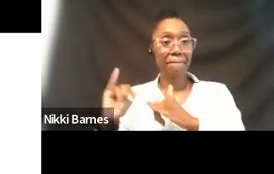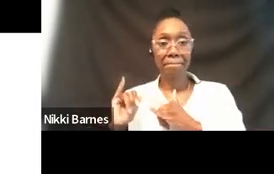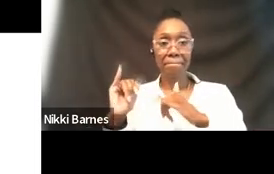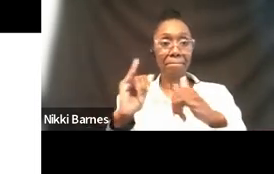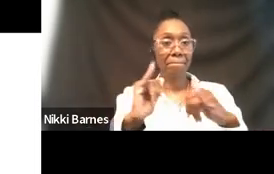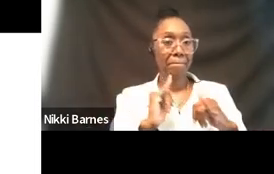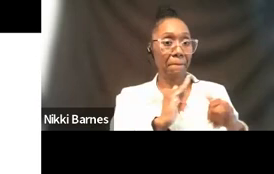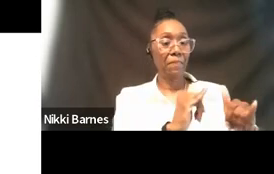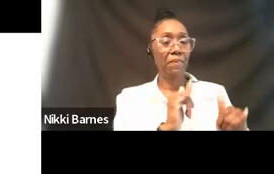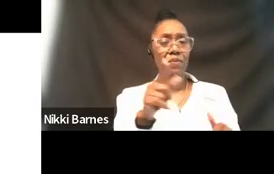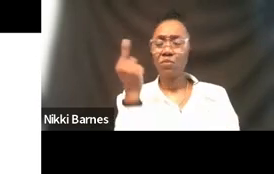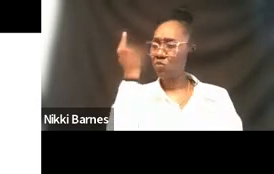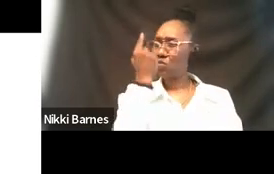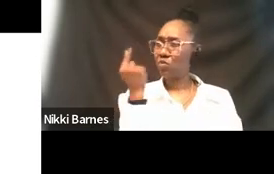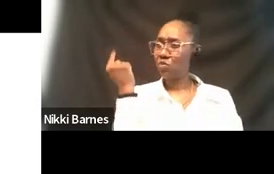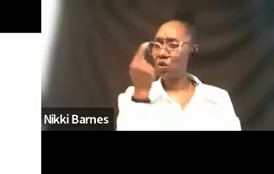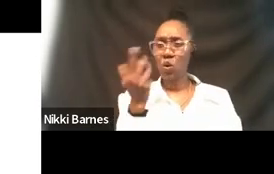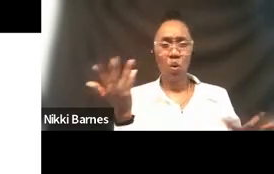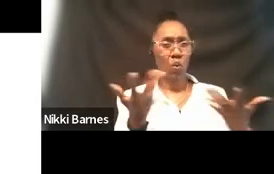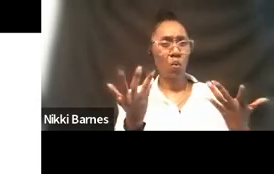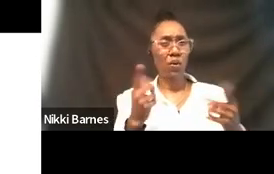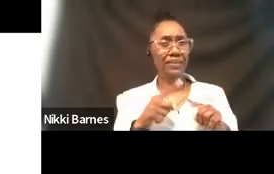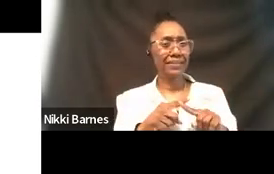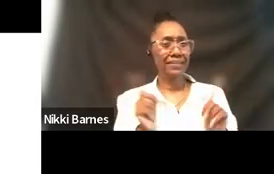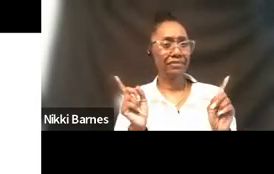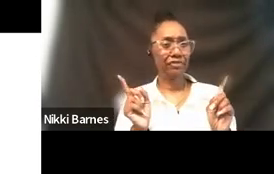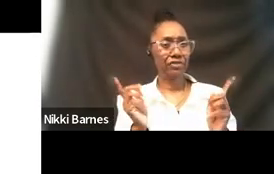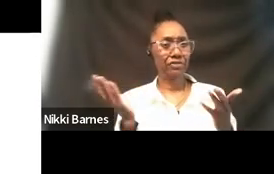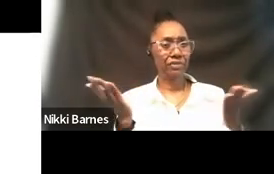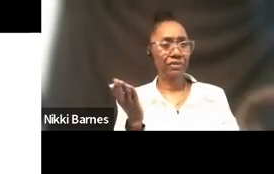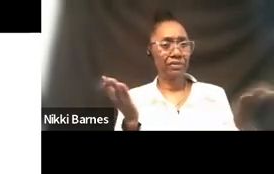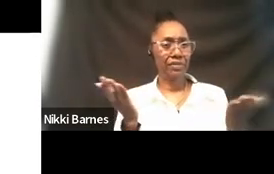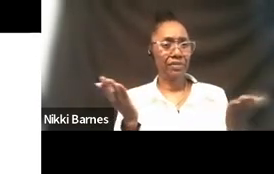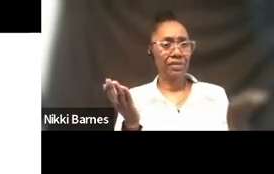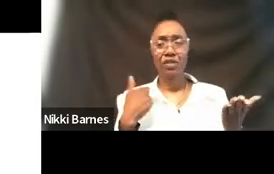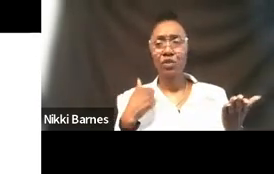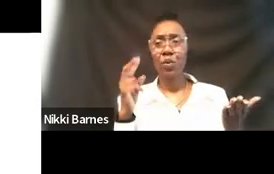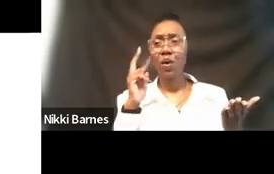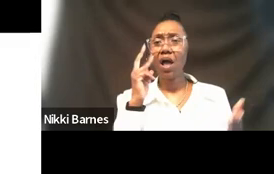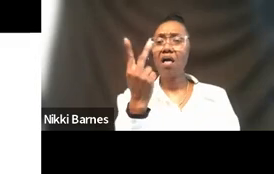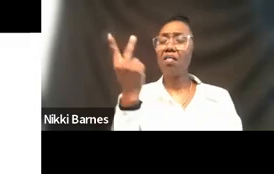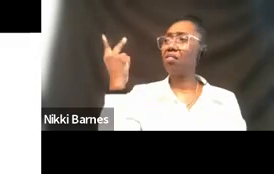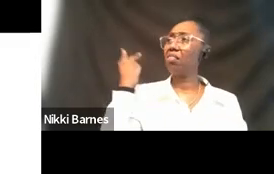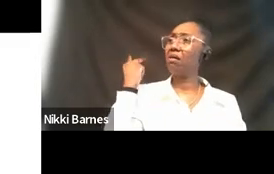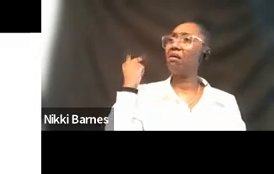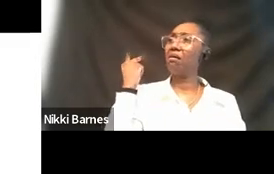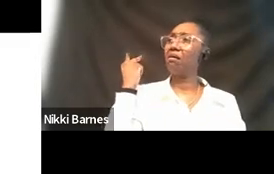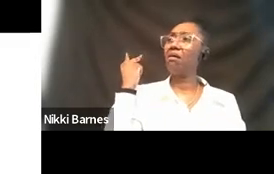you wonder, well, what's the difference? And taking an adult look back now,